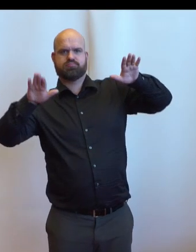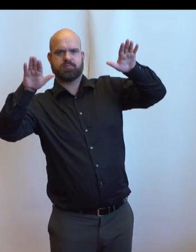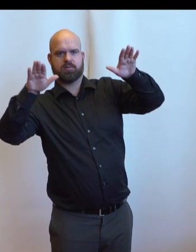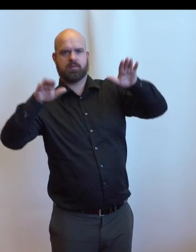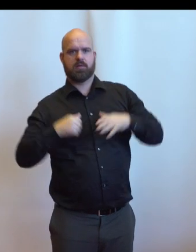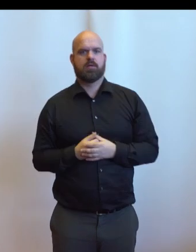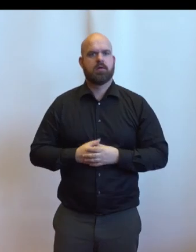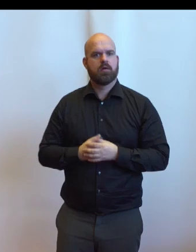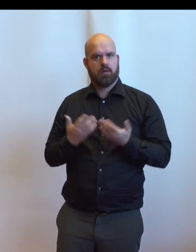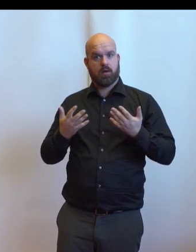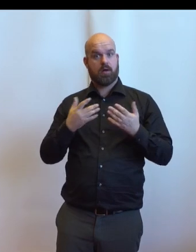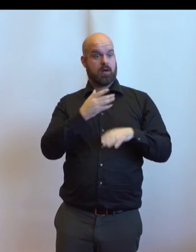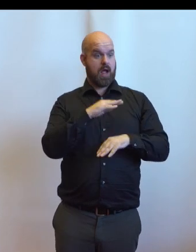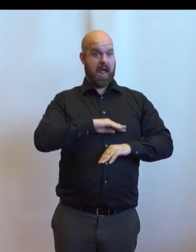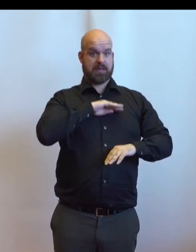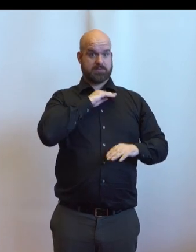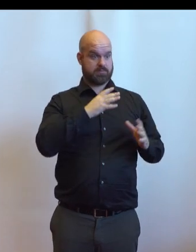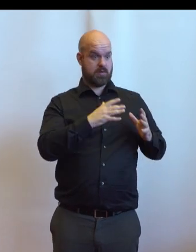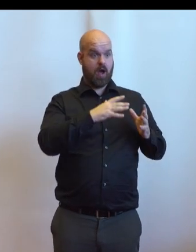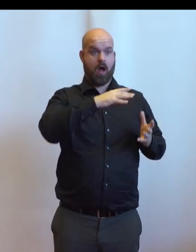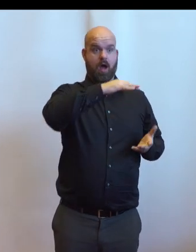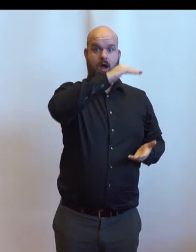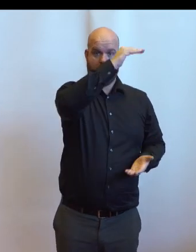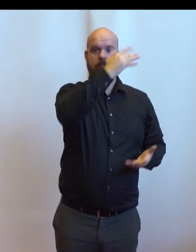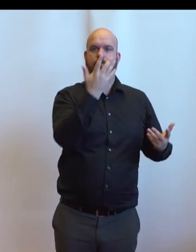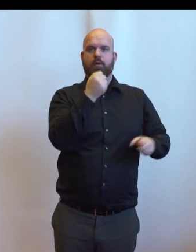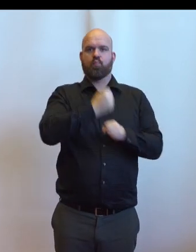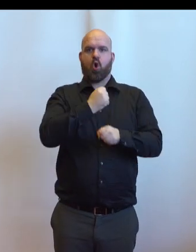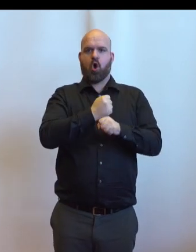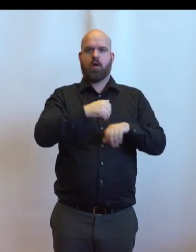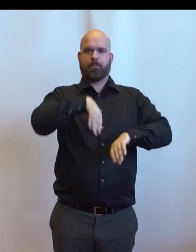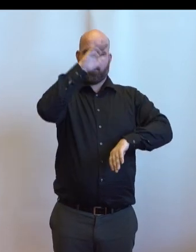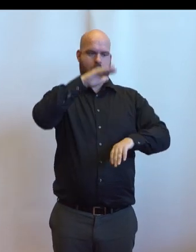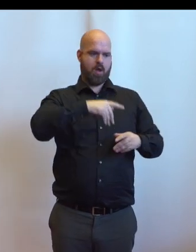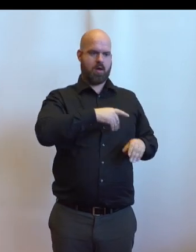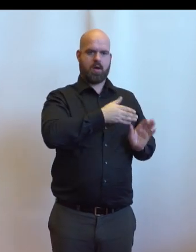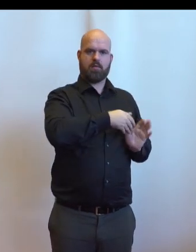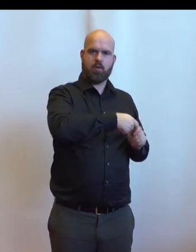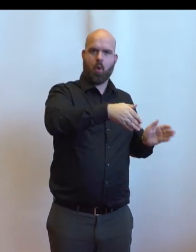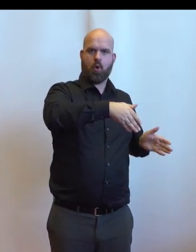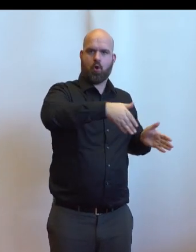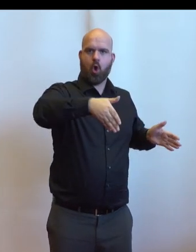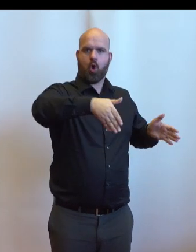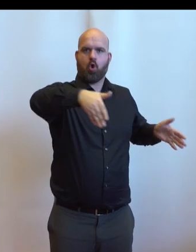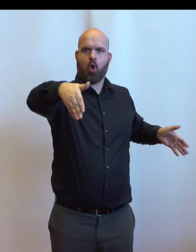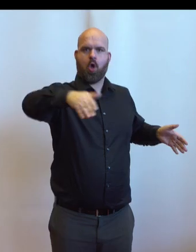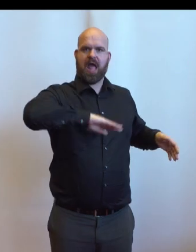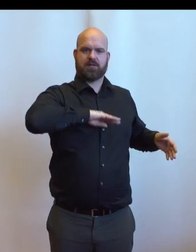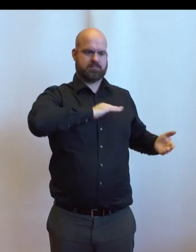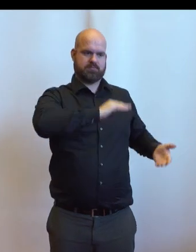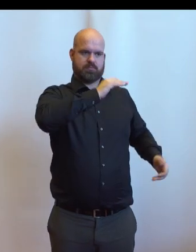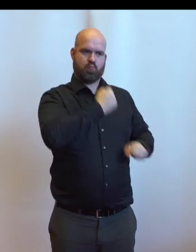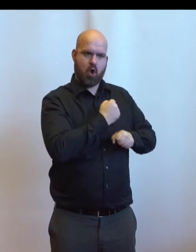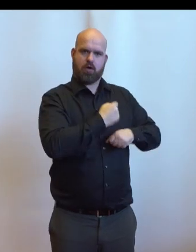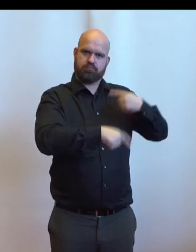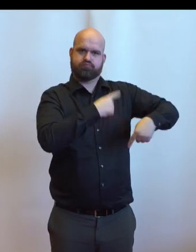slide, please. In fact, in 1960, there were on average 3 young people for every elderly person.